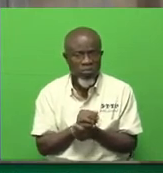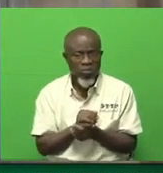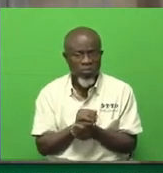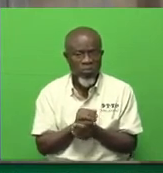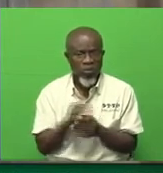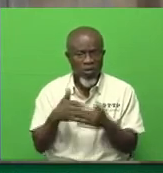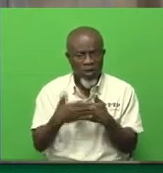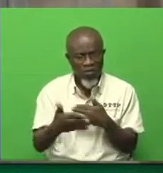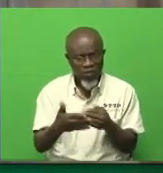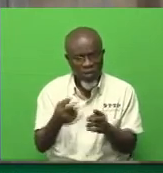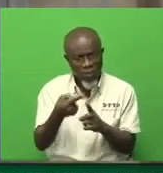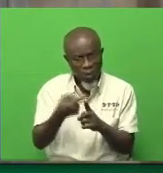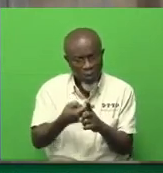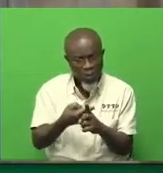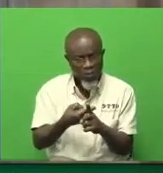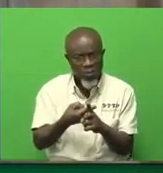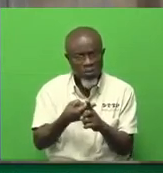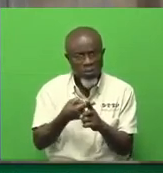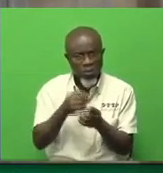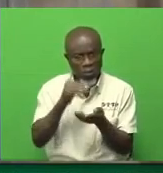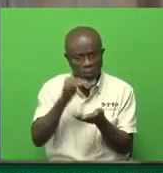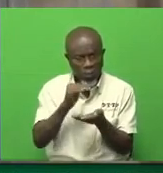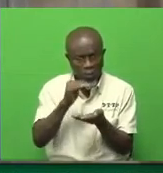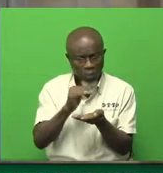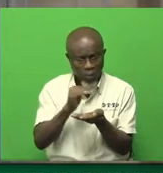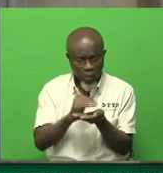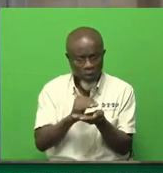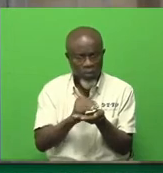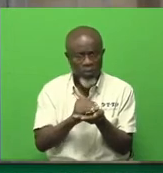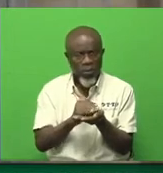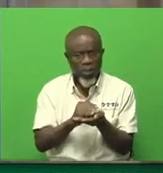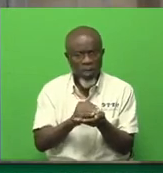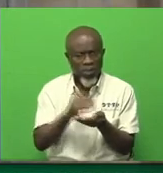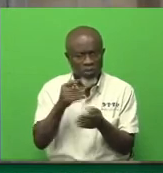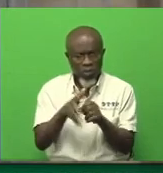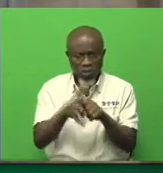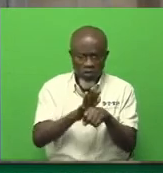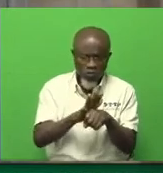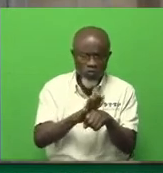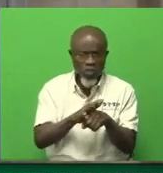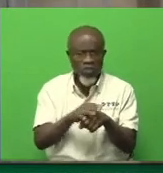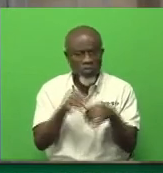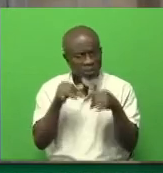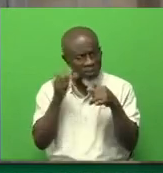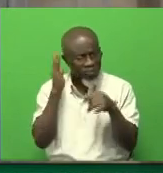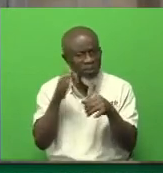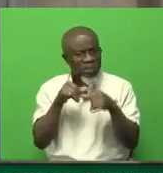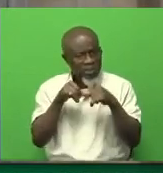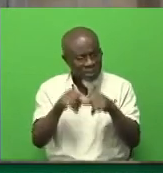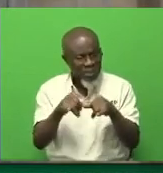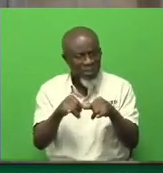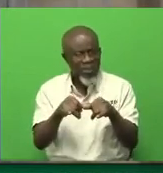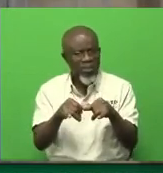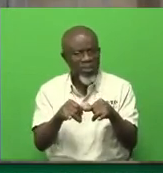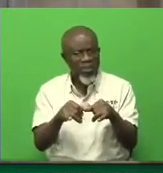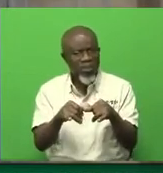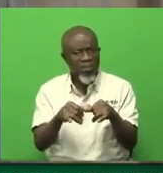means is that covid-19 is here to stay at endemic and and our elderly persons